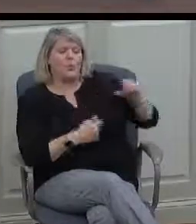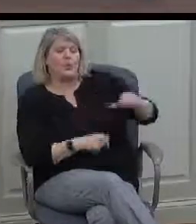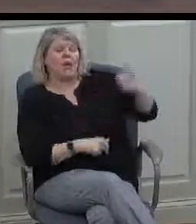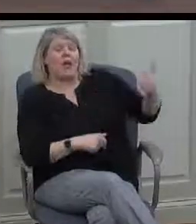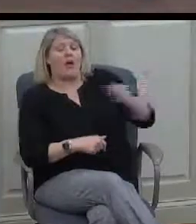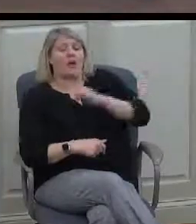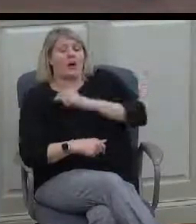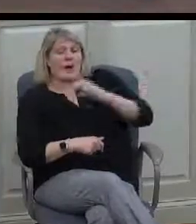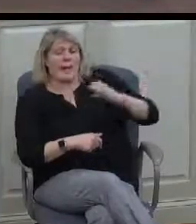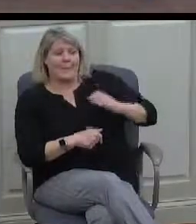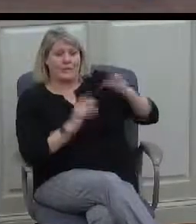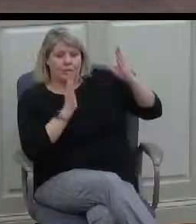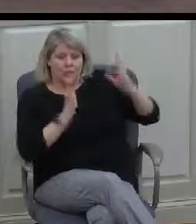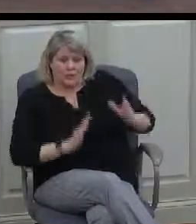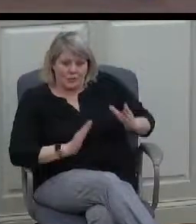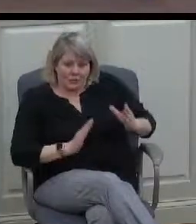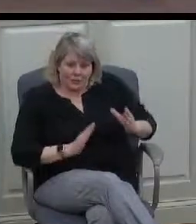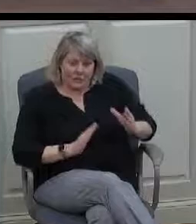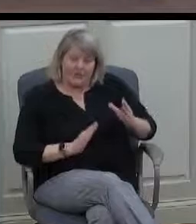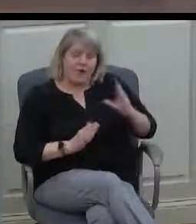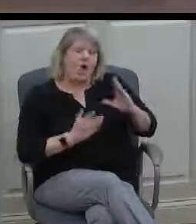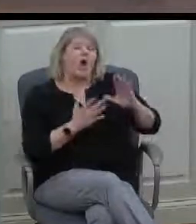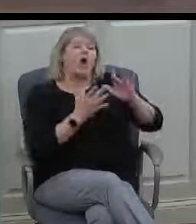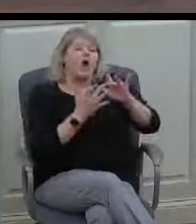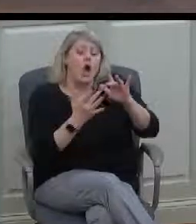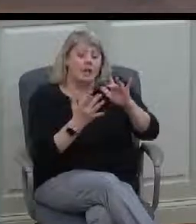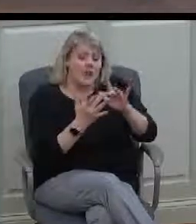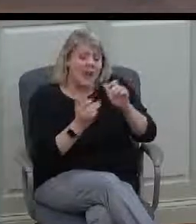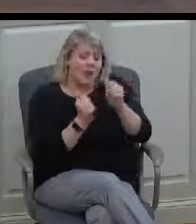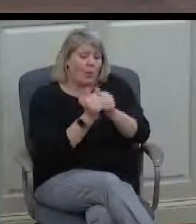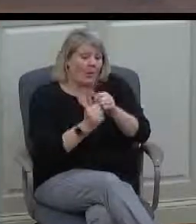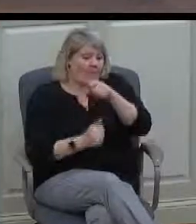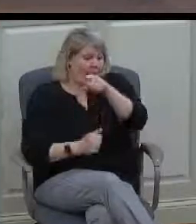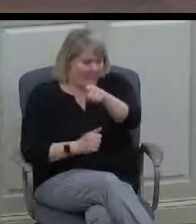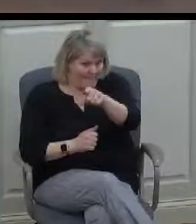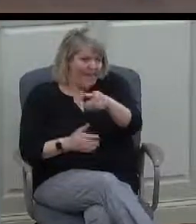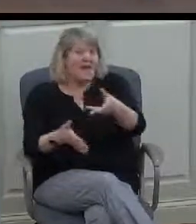touch with the chief and schedule yourself a ride-along.